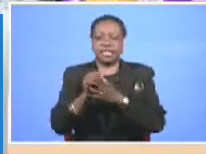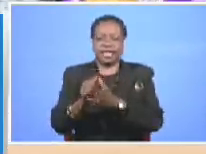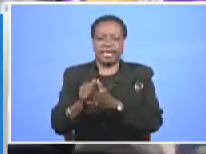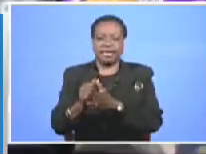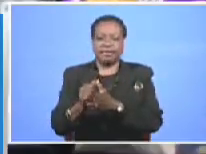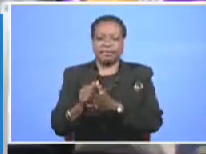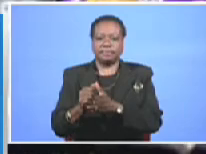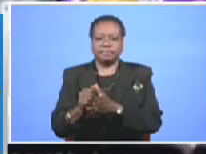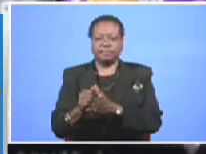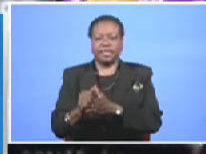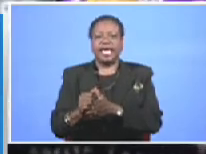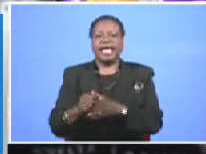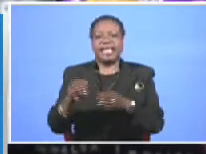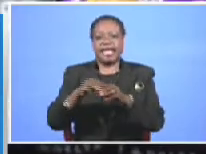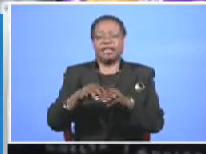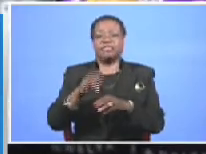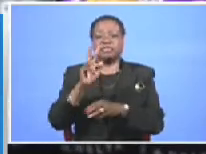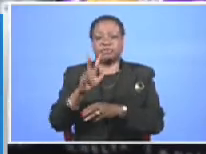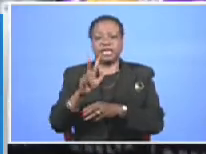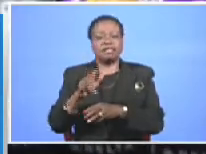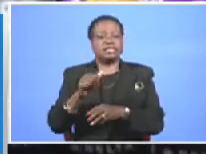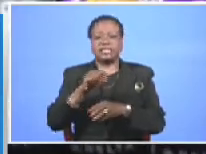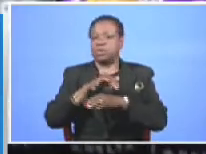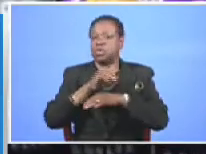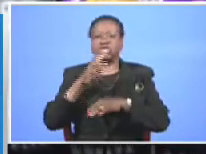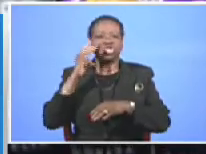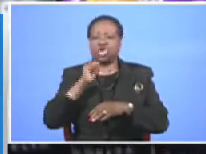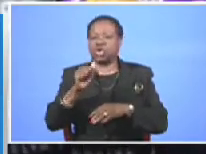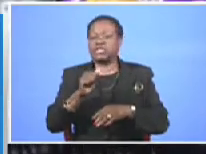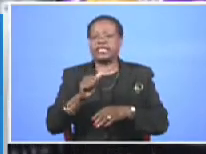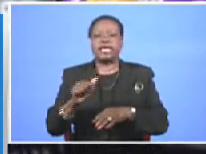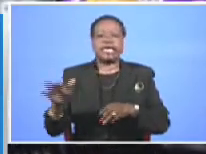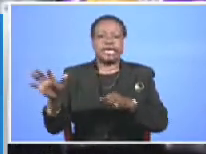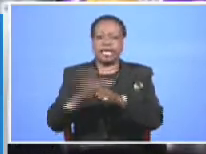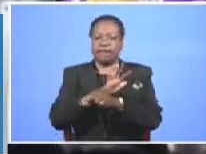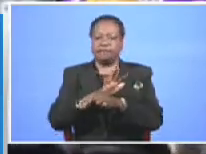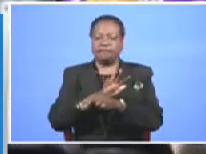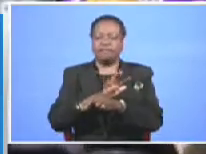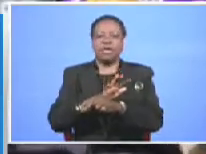Hield netted a three, but that still wasn't enough as they fell to the Lakers